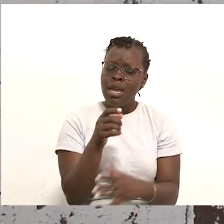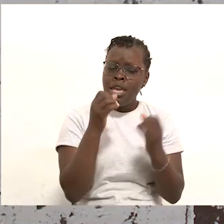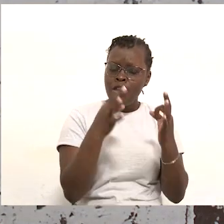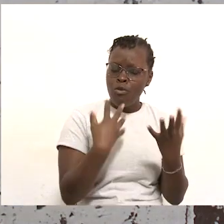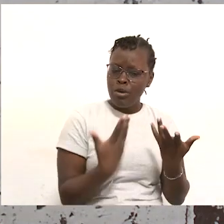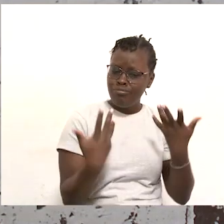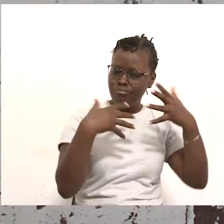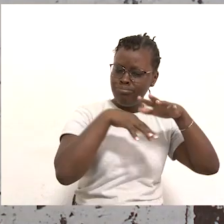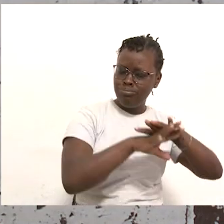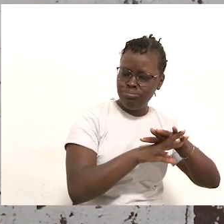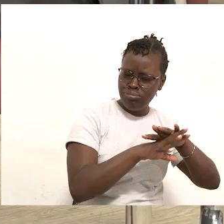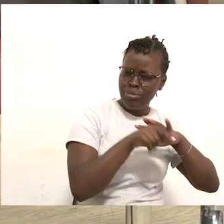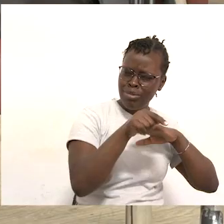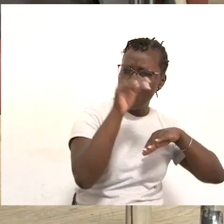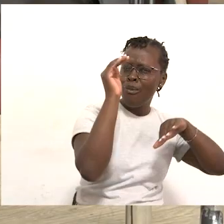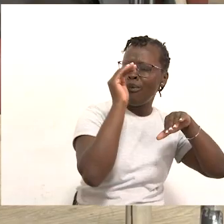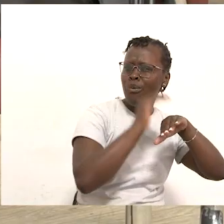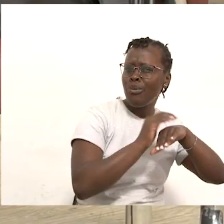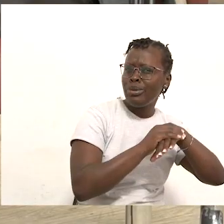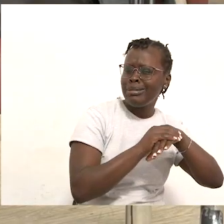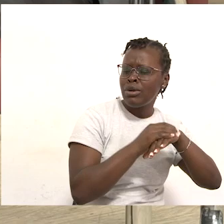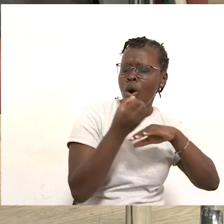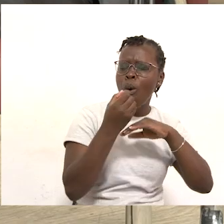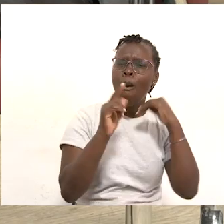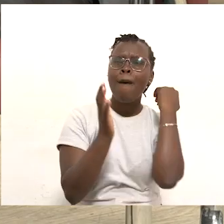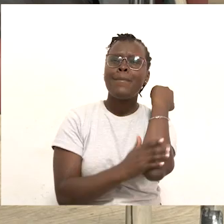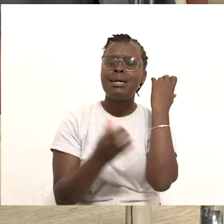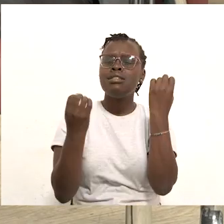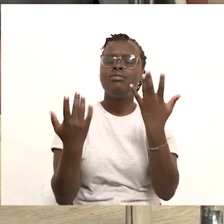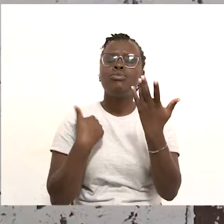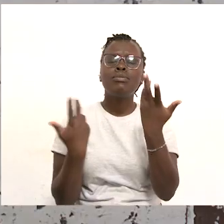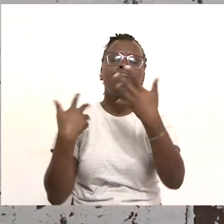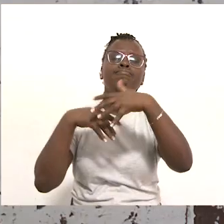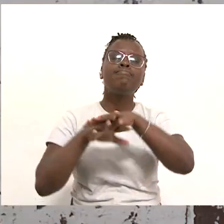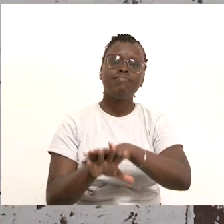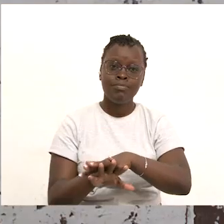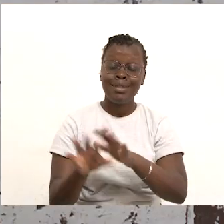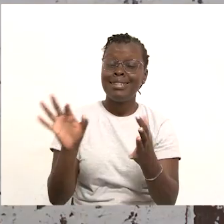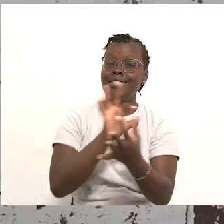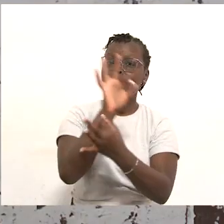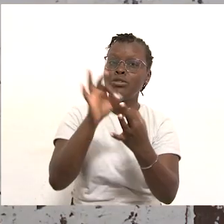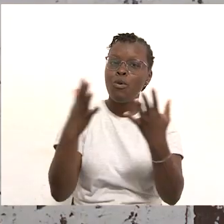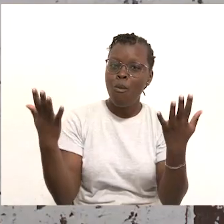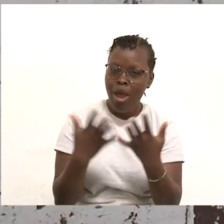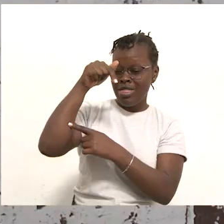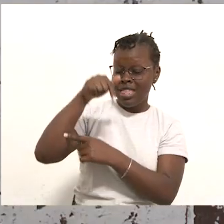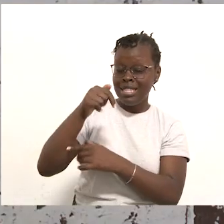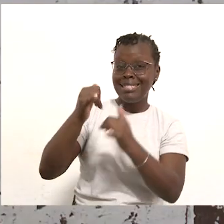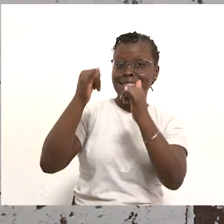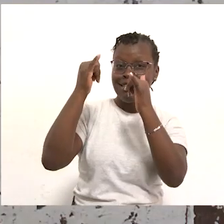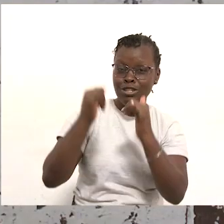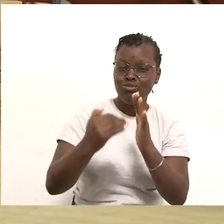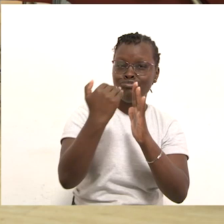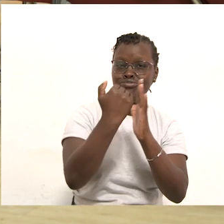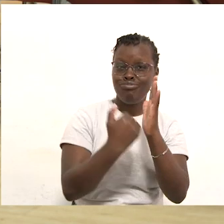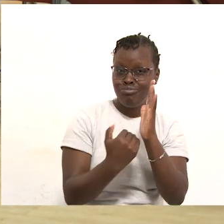gain or what do we lose by combining these learning areas as it's specific to educational technology? I would say that